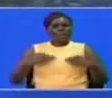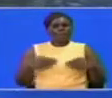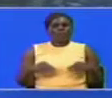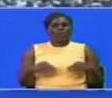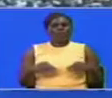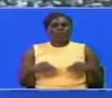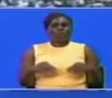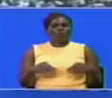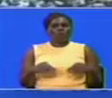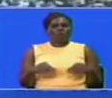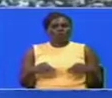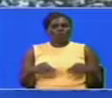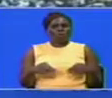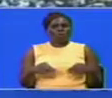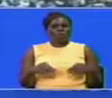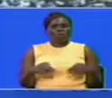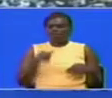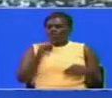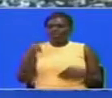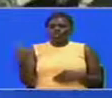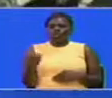to not only